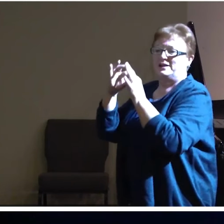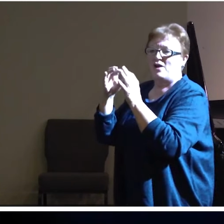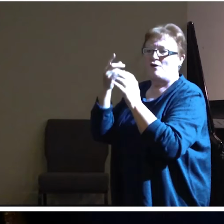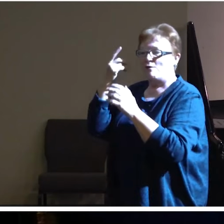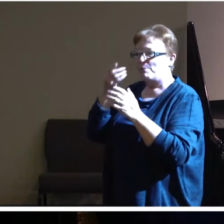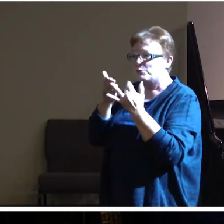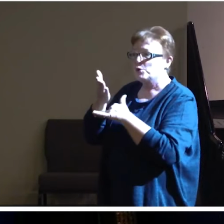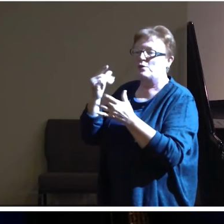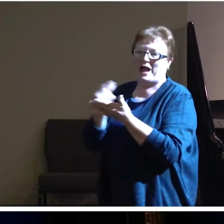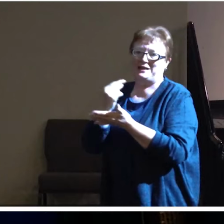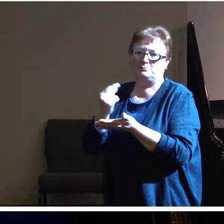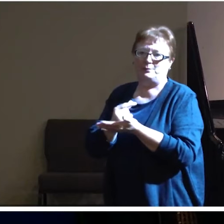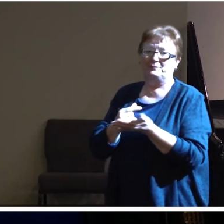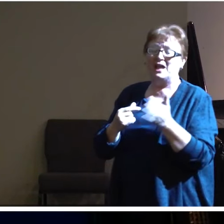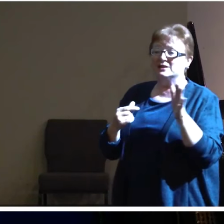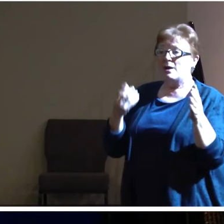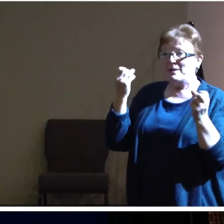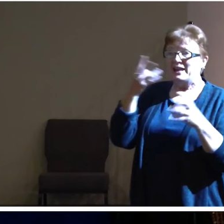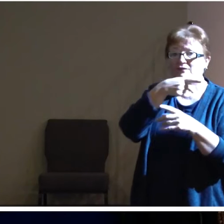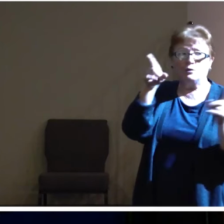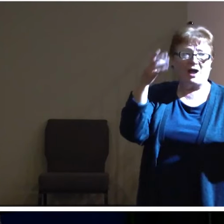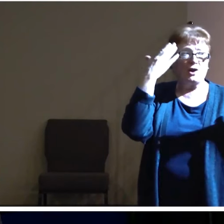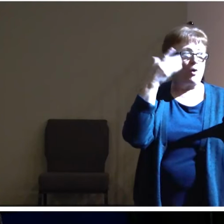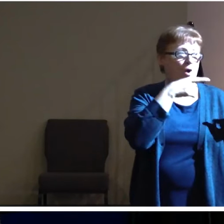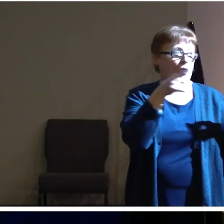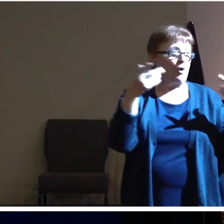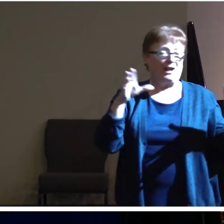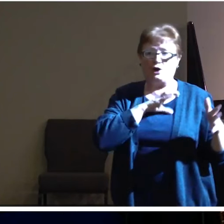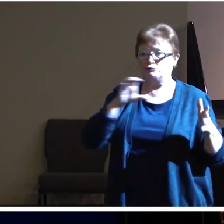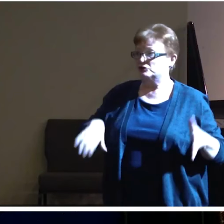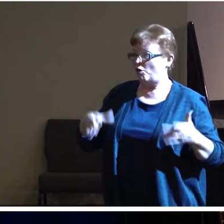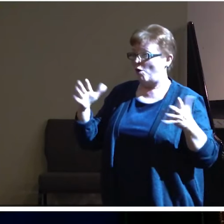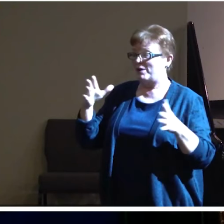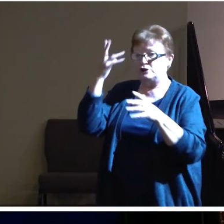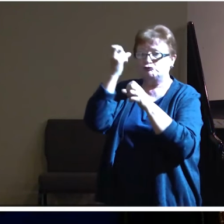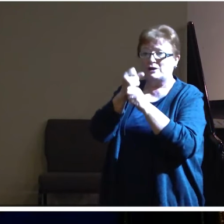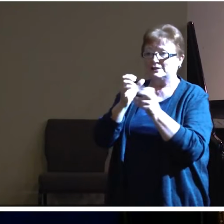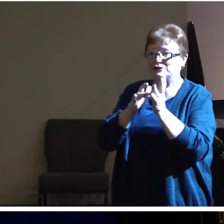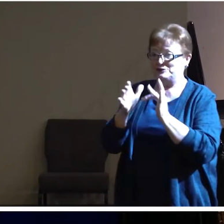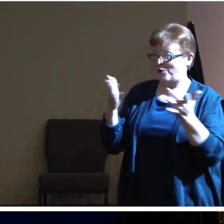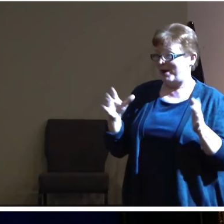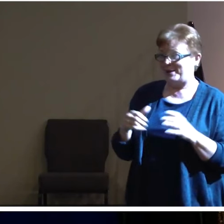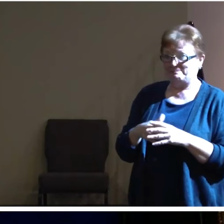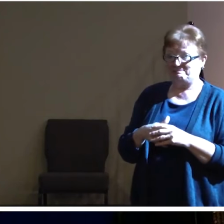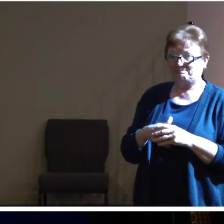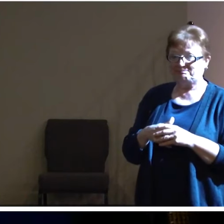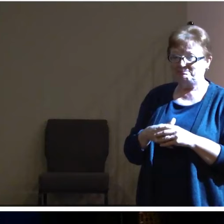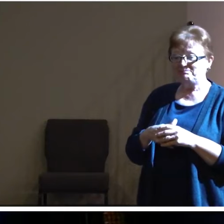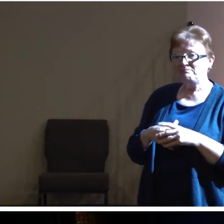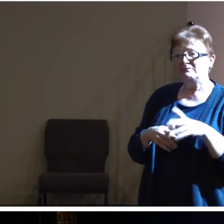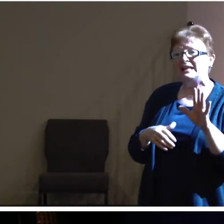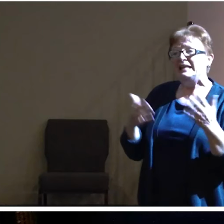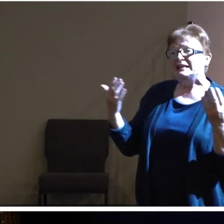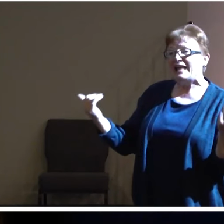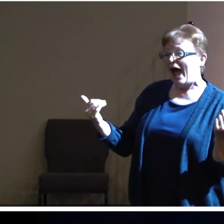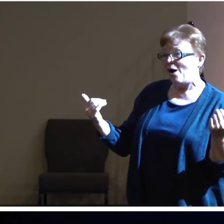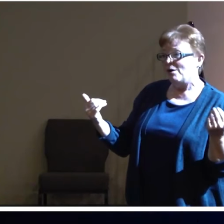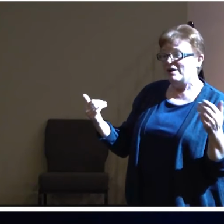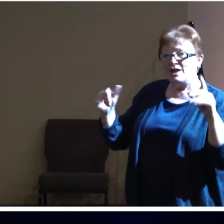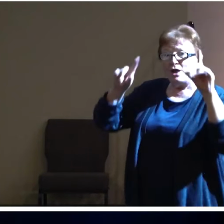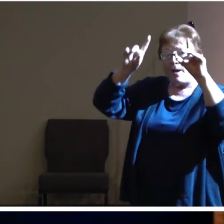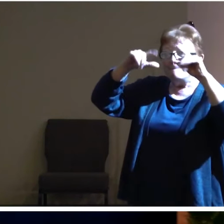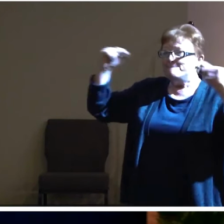here today are Christians. I know that. And you've already trusted in Christ. But perhaps the big question on the table for you